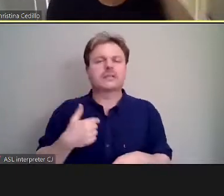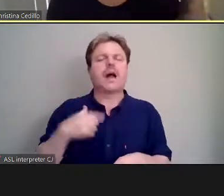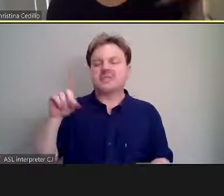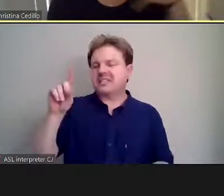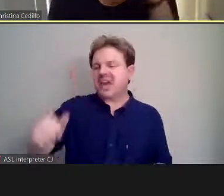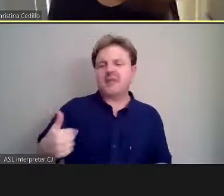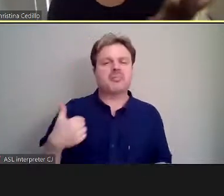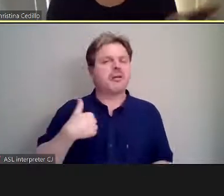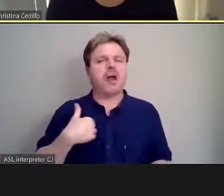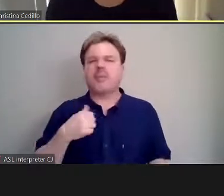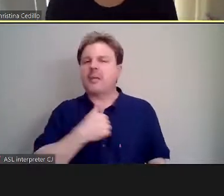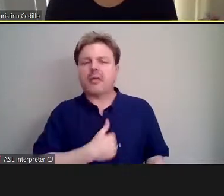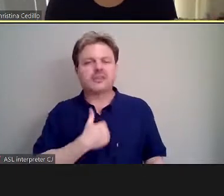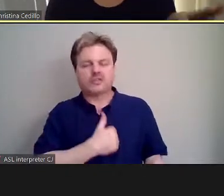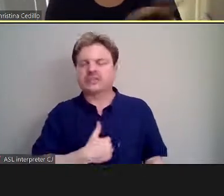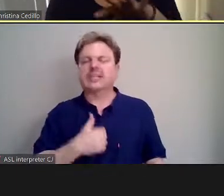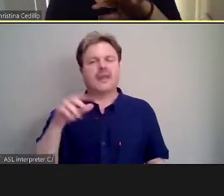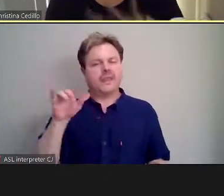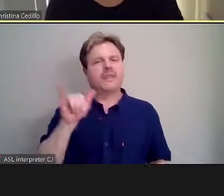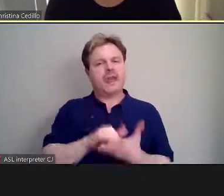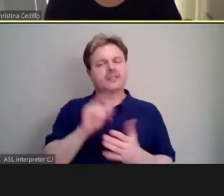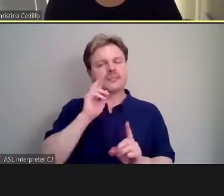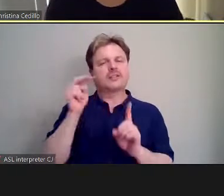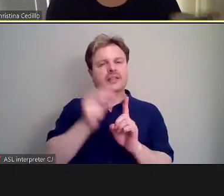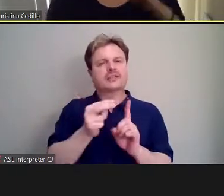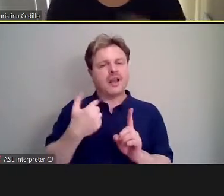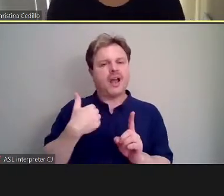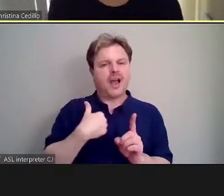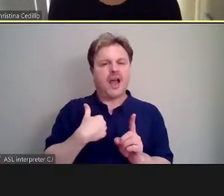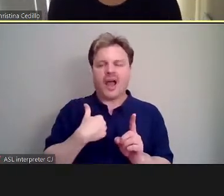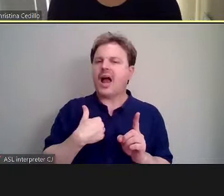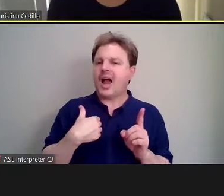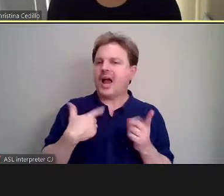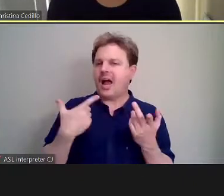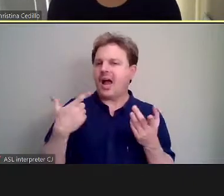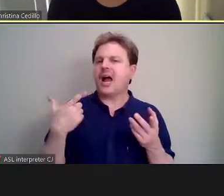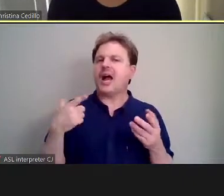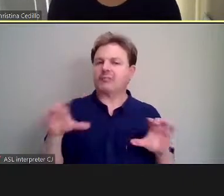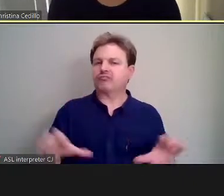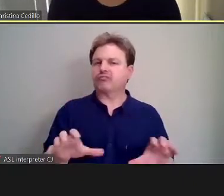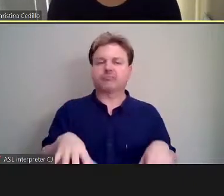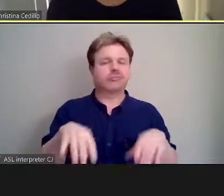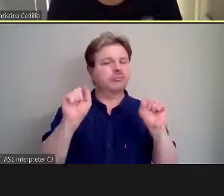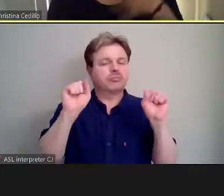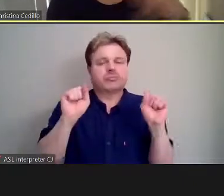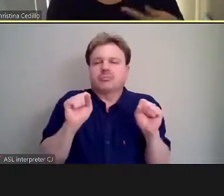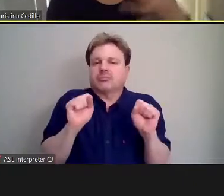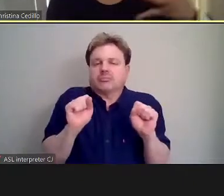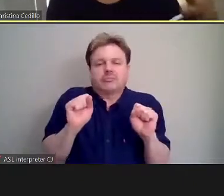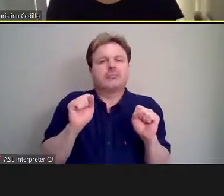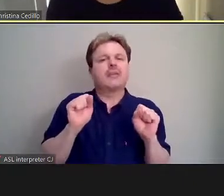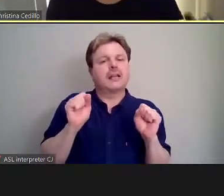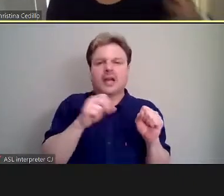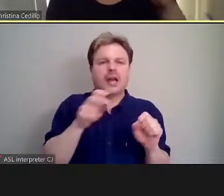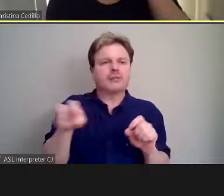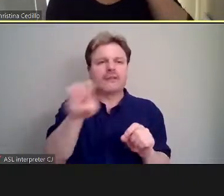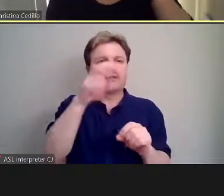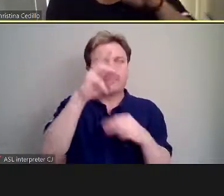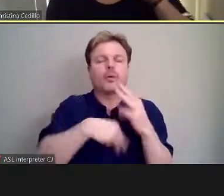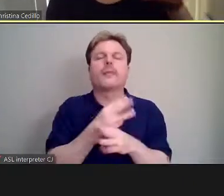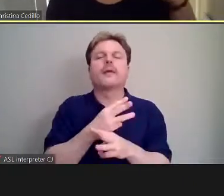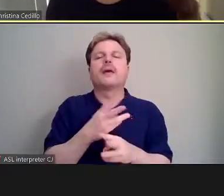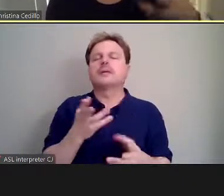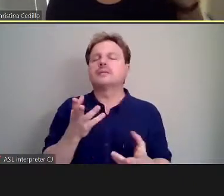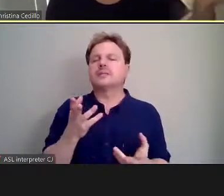the perspective that I'm privileging as I navigate the world. And of course, that makes you more attuned